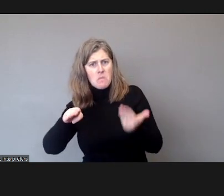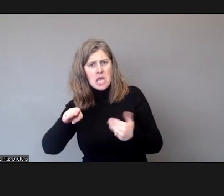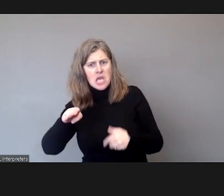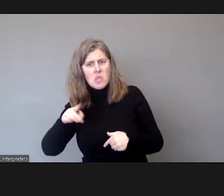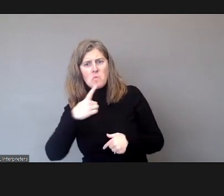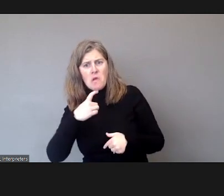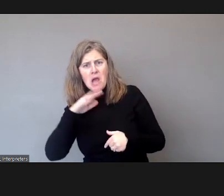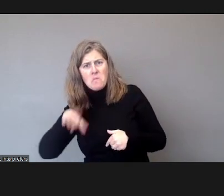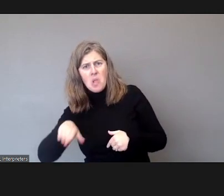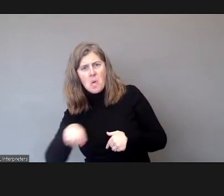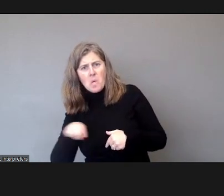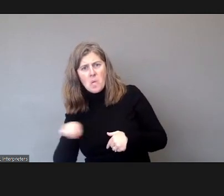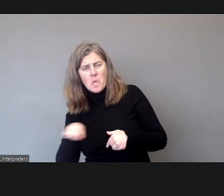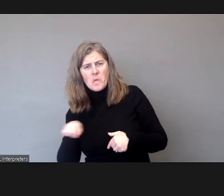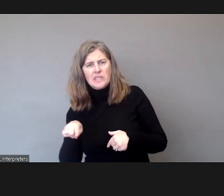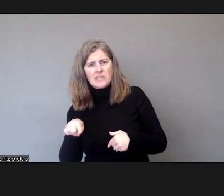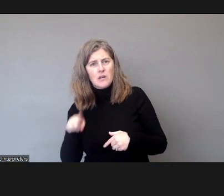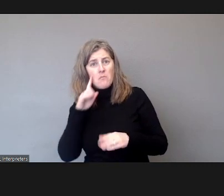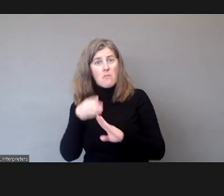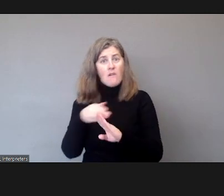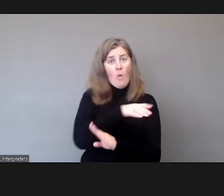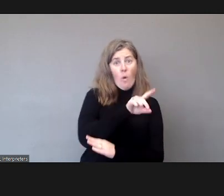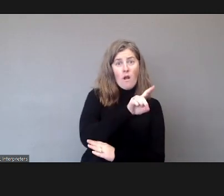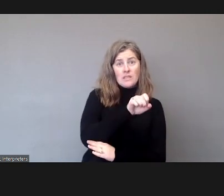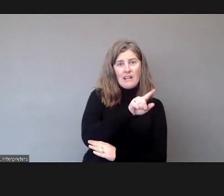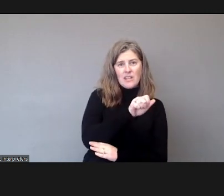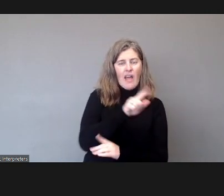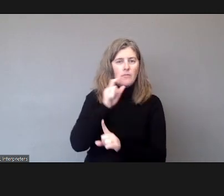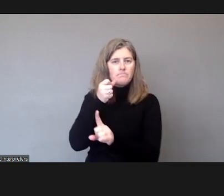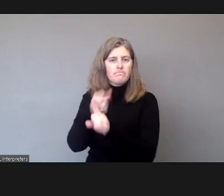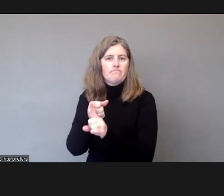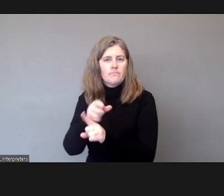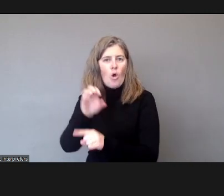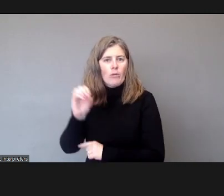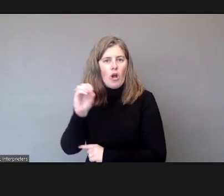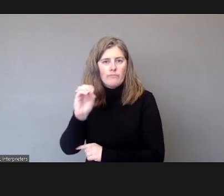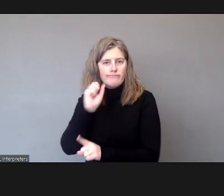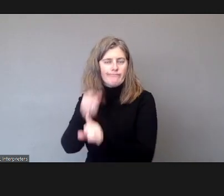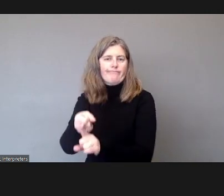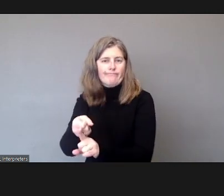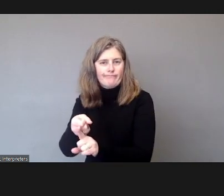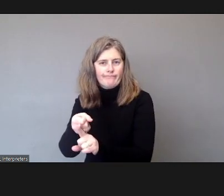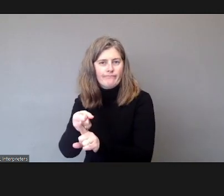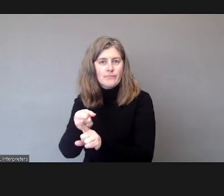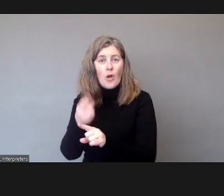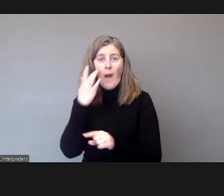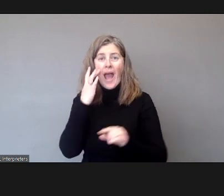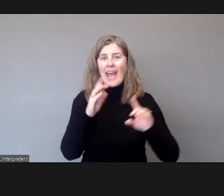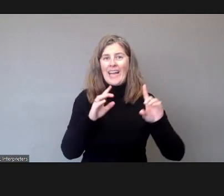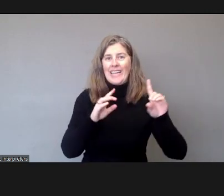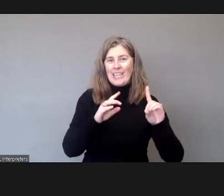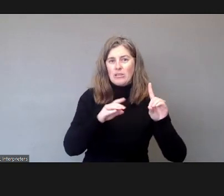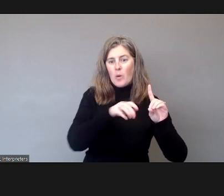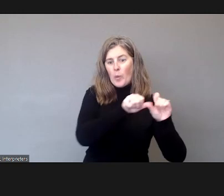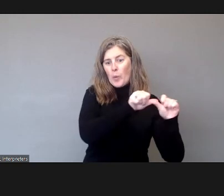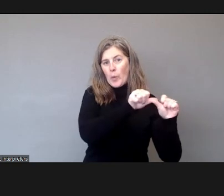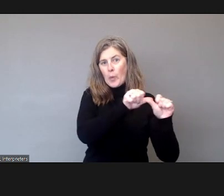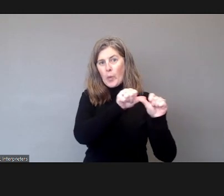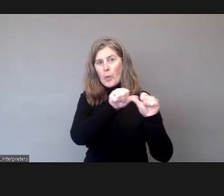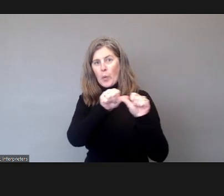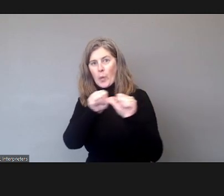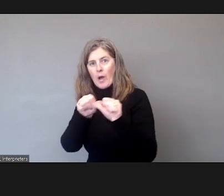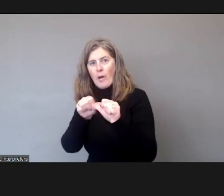line or below like we were before Delta. And then Omicron intervened because Delta lasted longer than